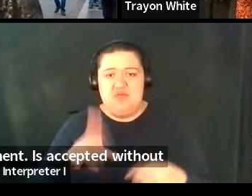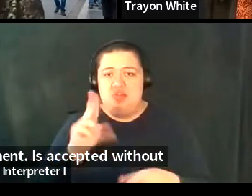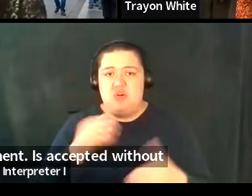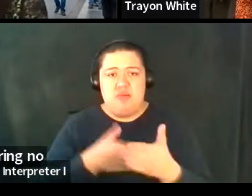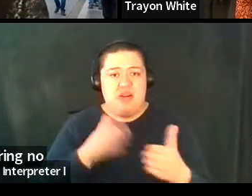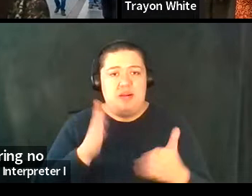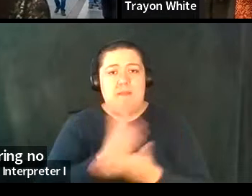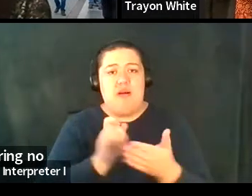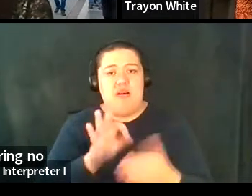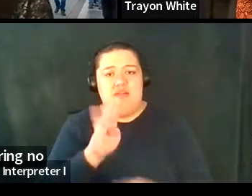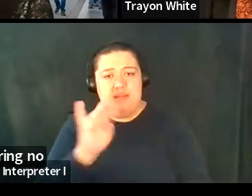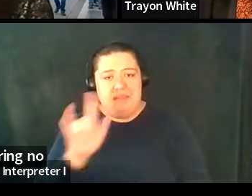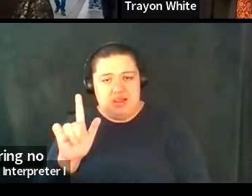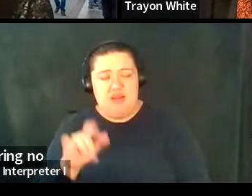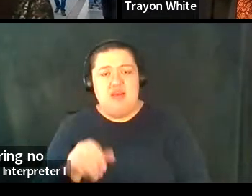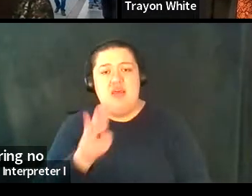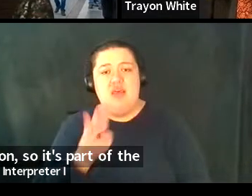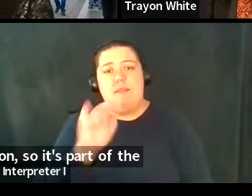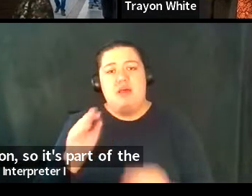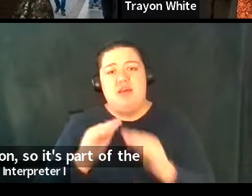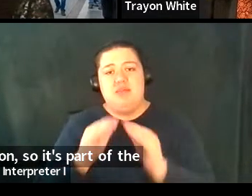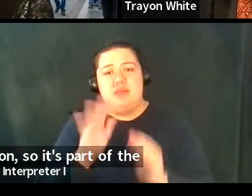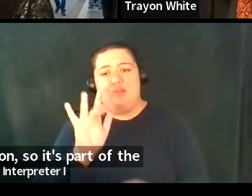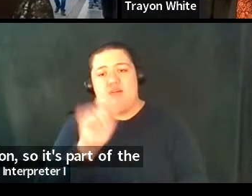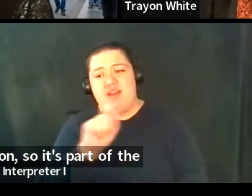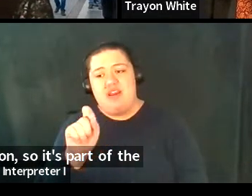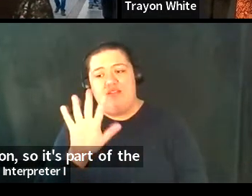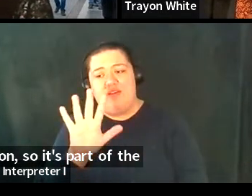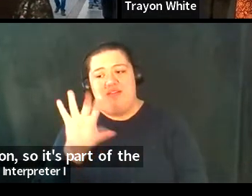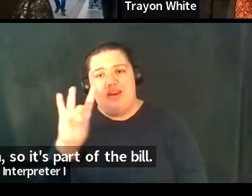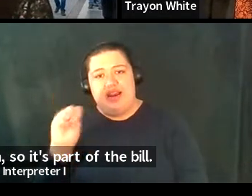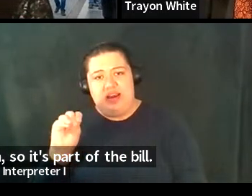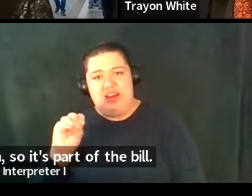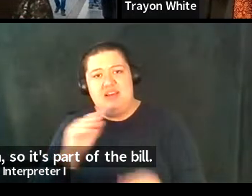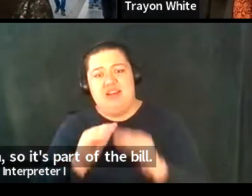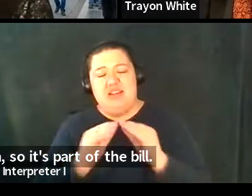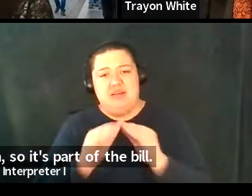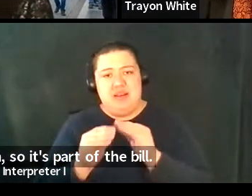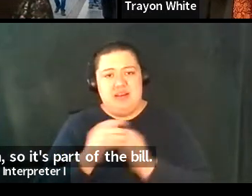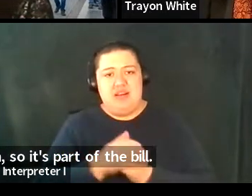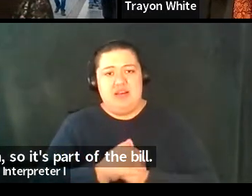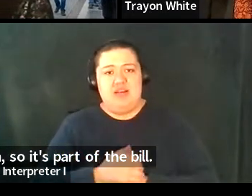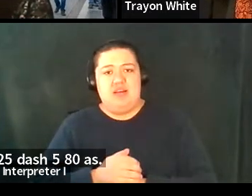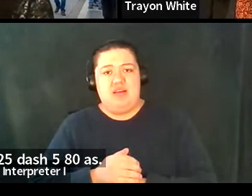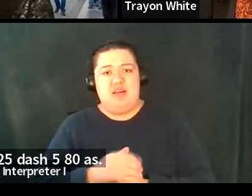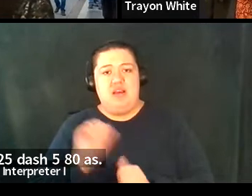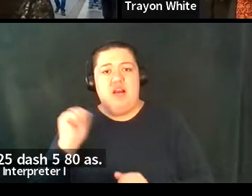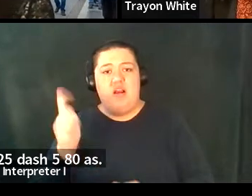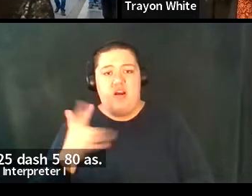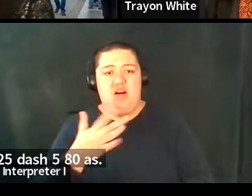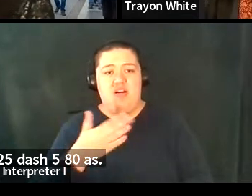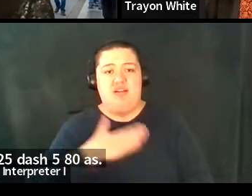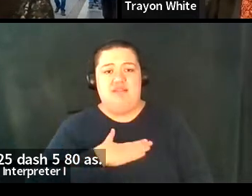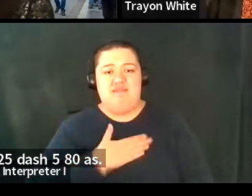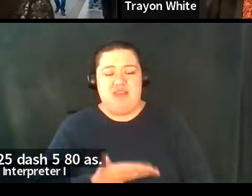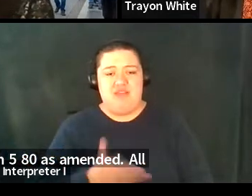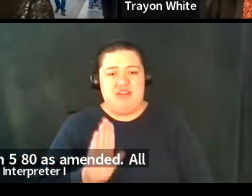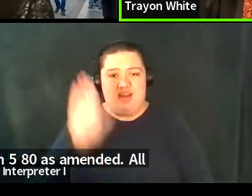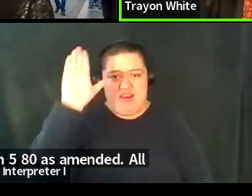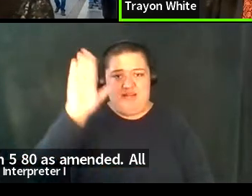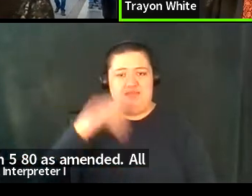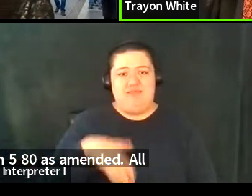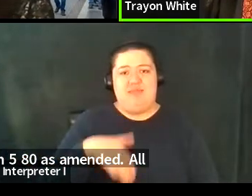the bill. The bill is amended. Bill 25-580 is amended. All those in favor say aye.